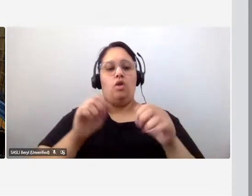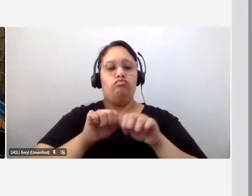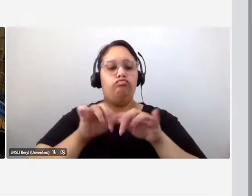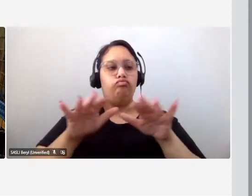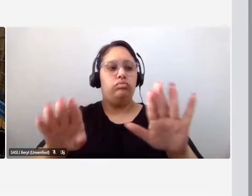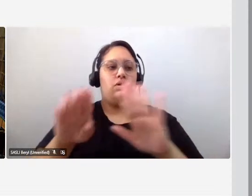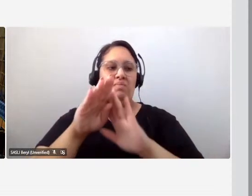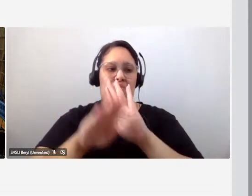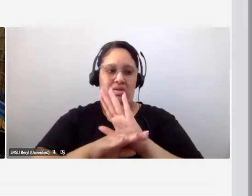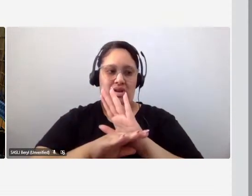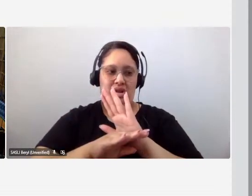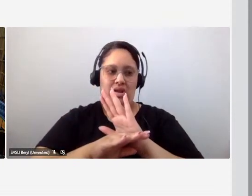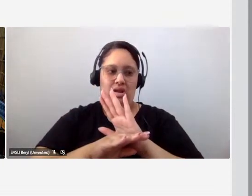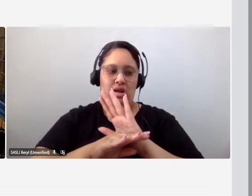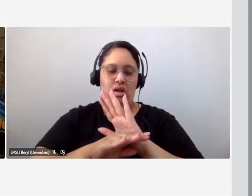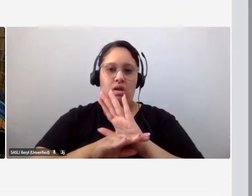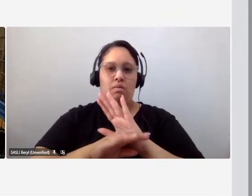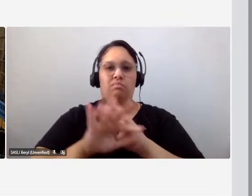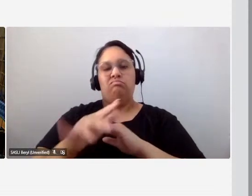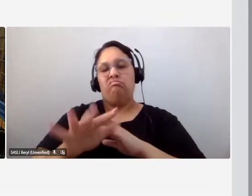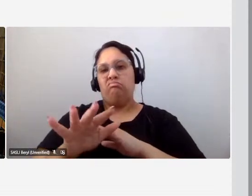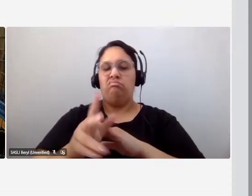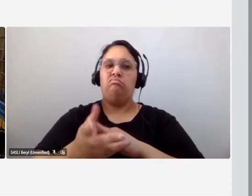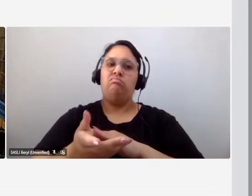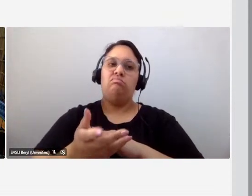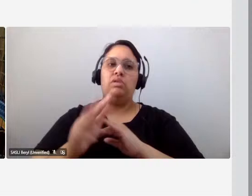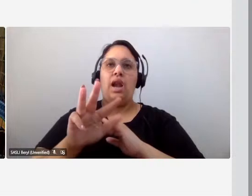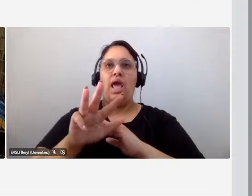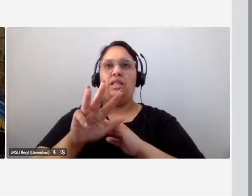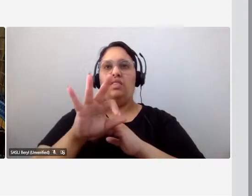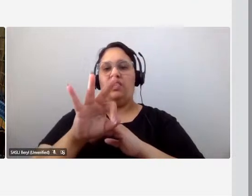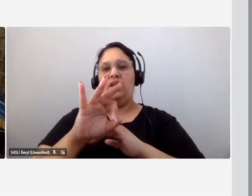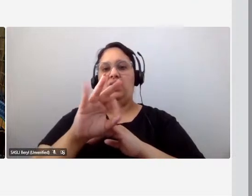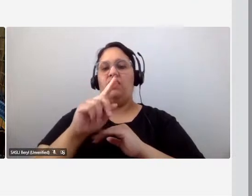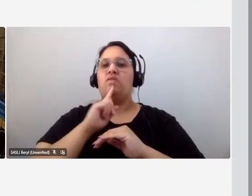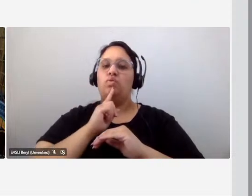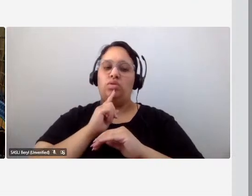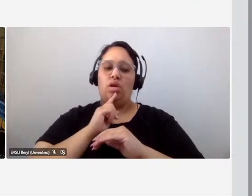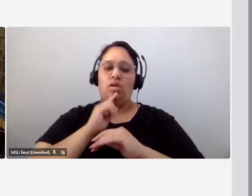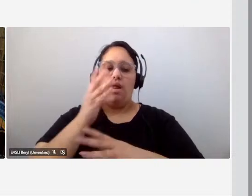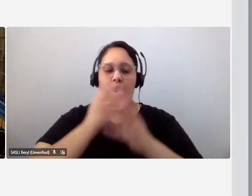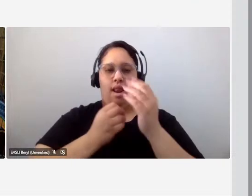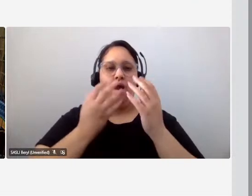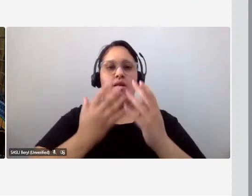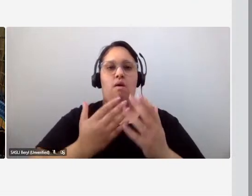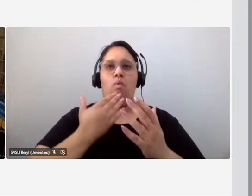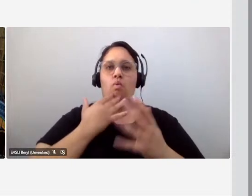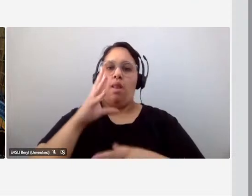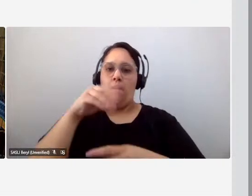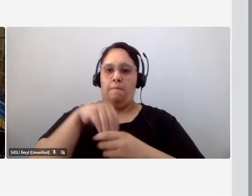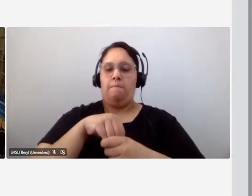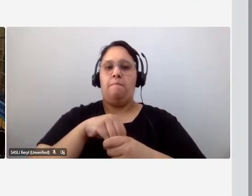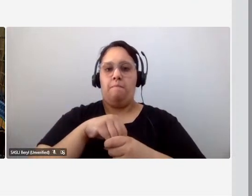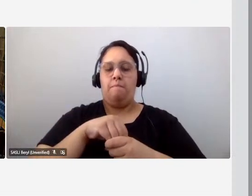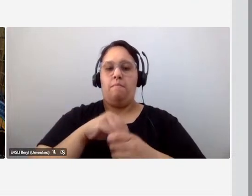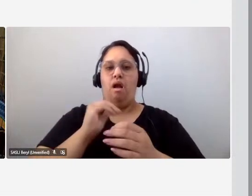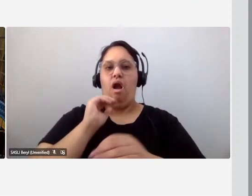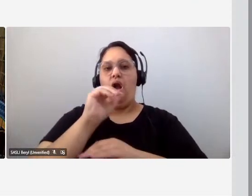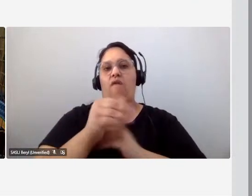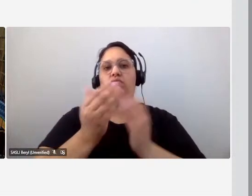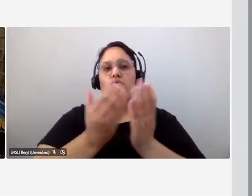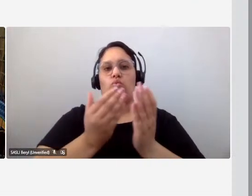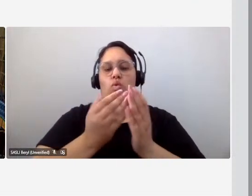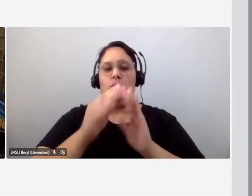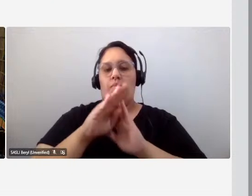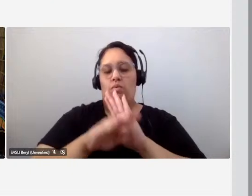program is approximately 93,000 learners who participate in our after-school